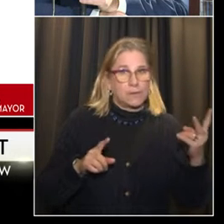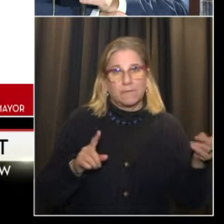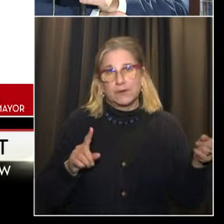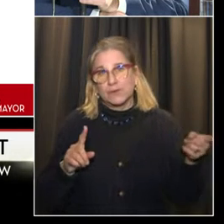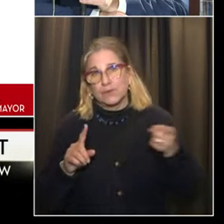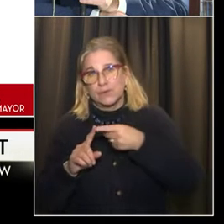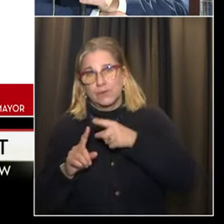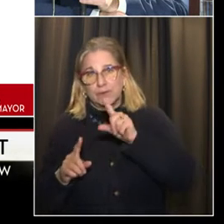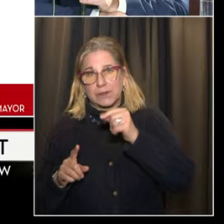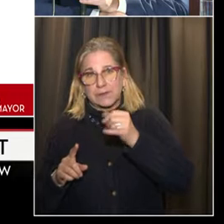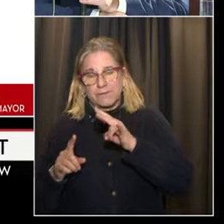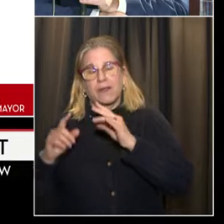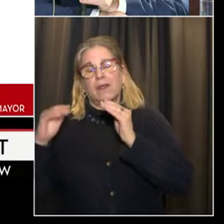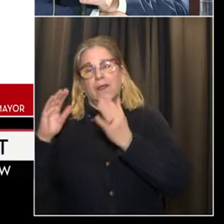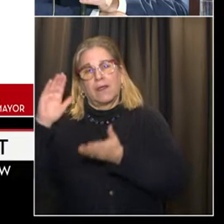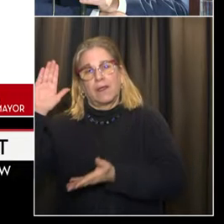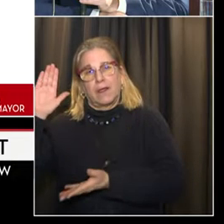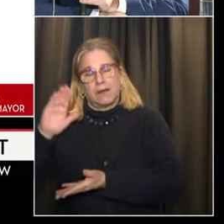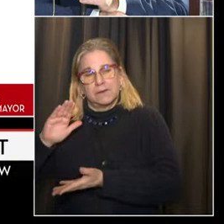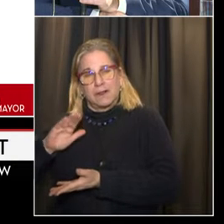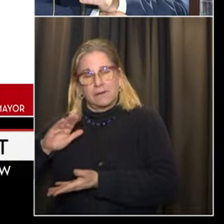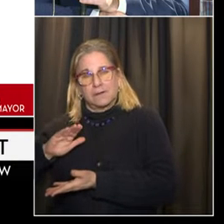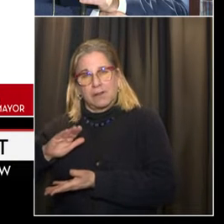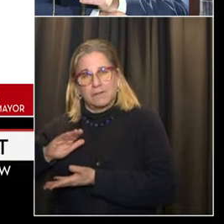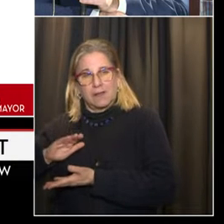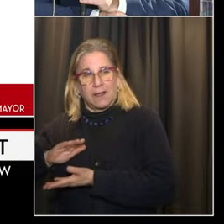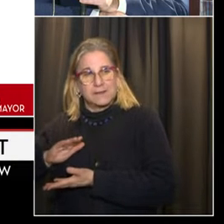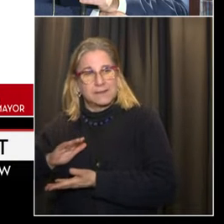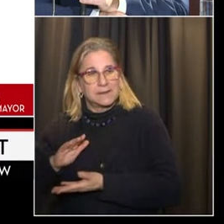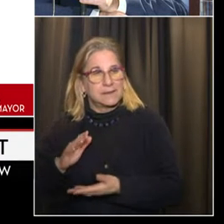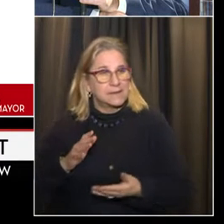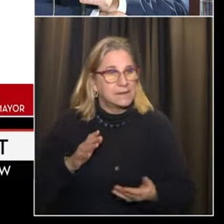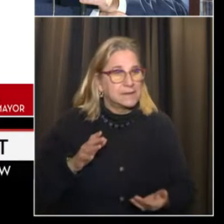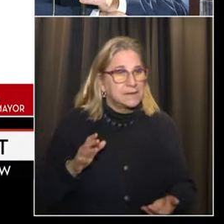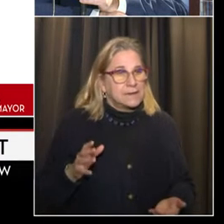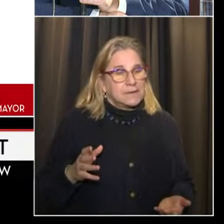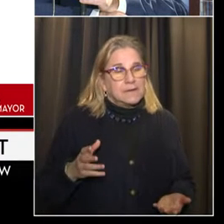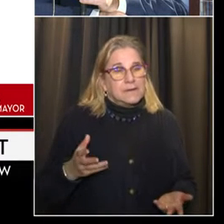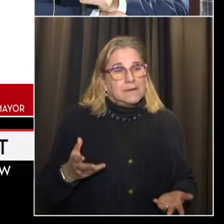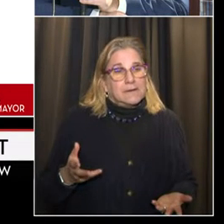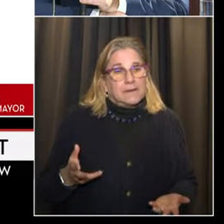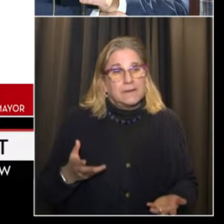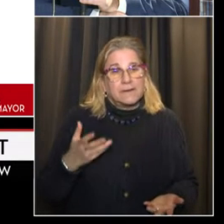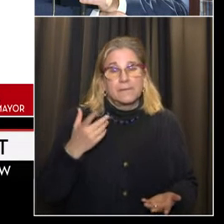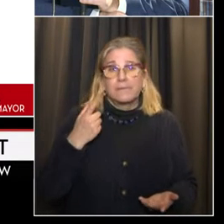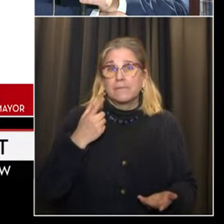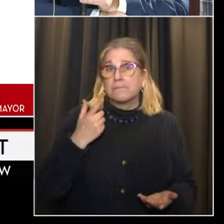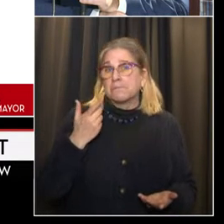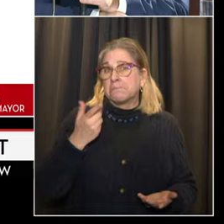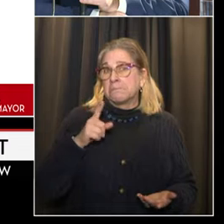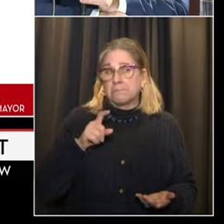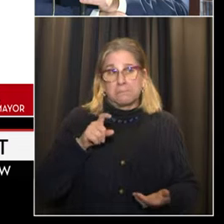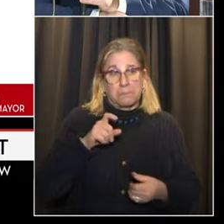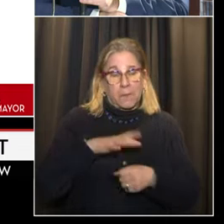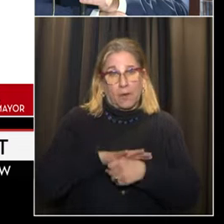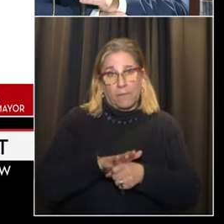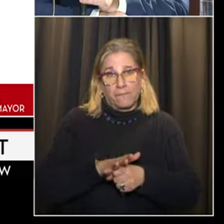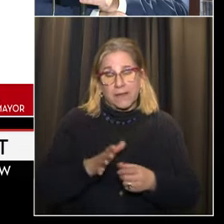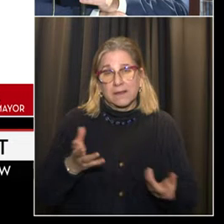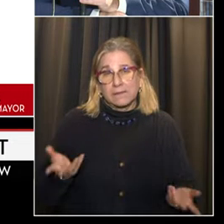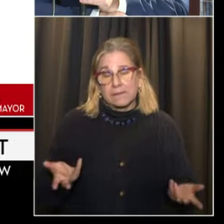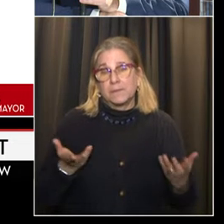You can really trace it back before COVID. You see it in 2017 to 2018, it goes down to 60%, then down